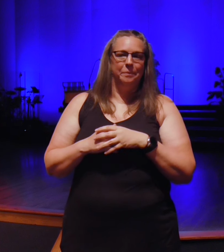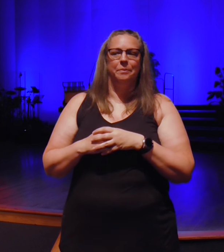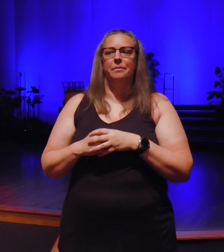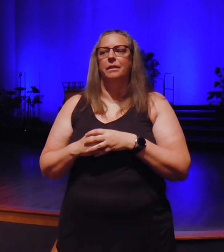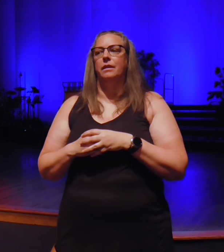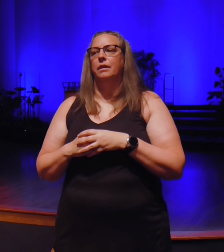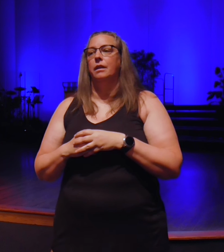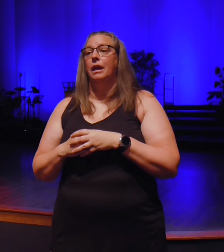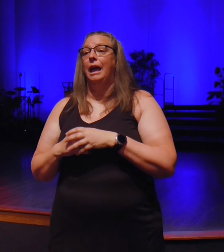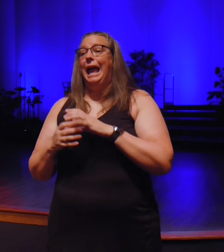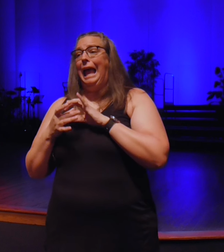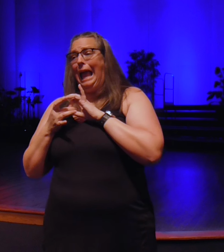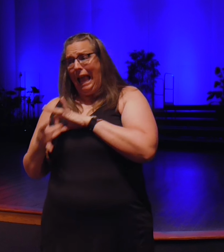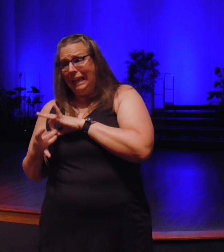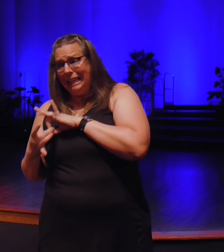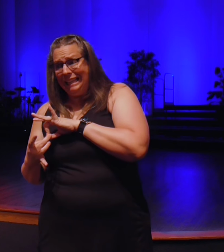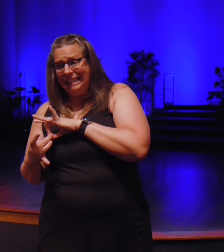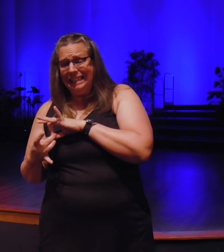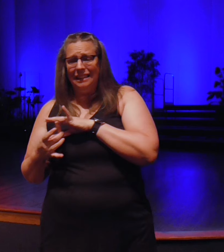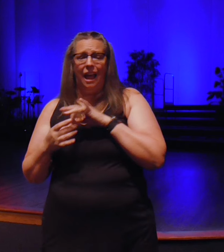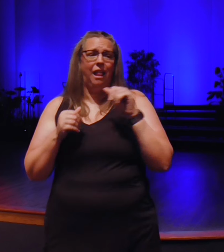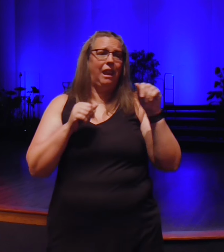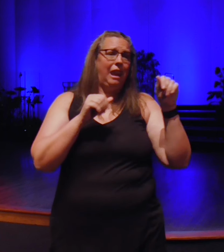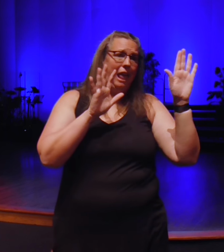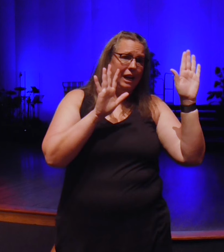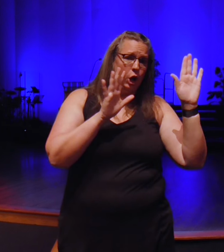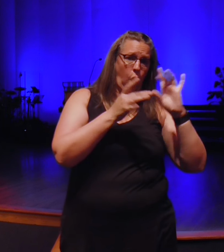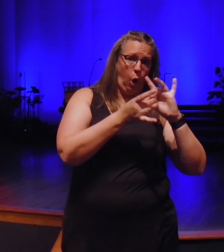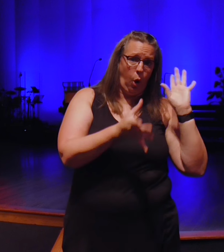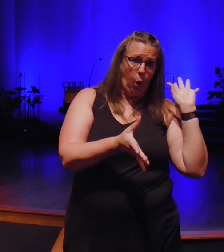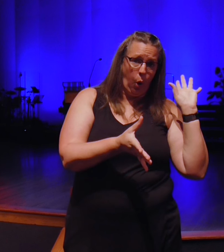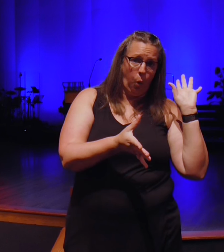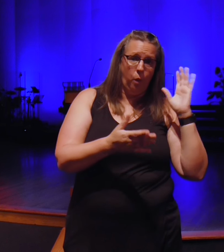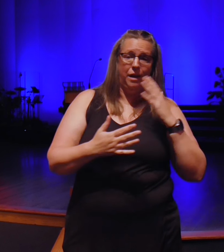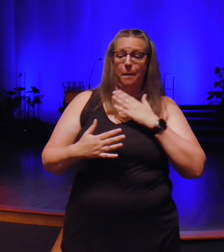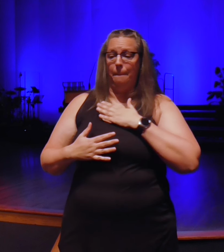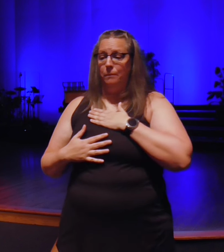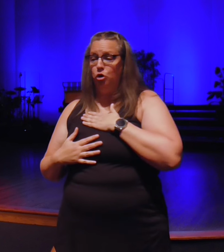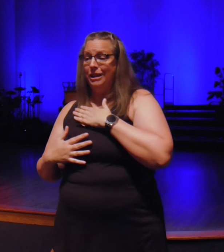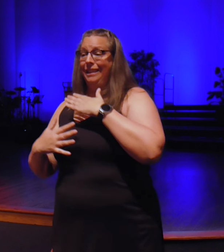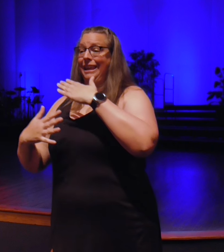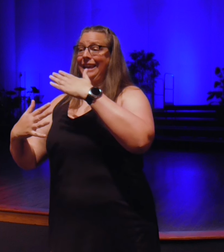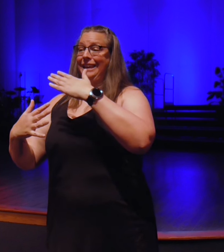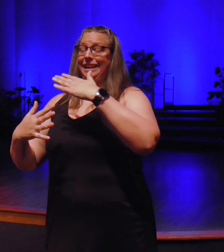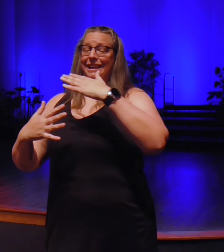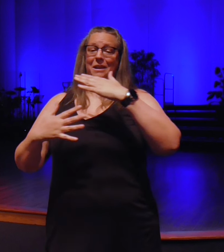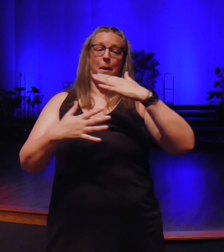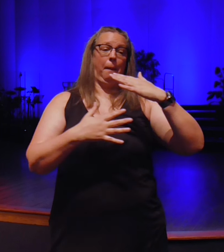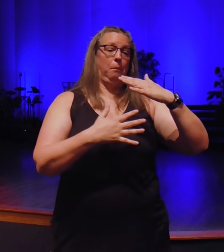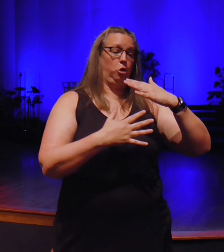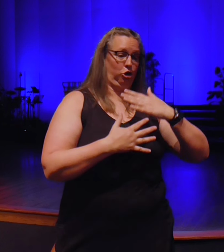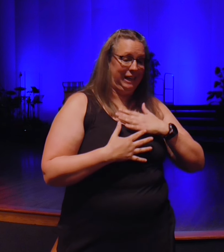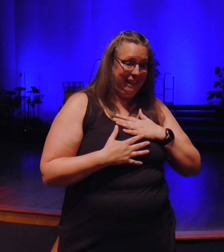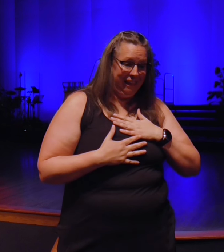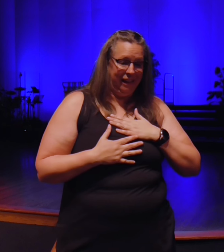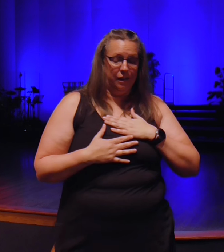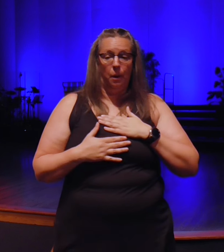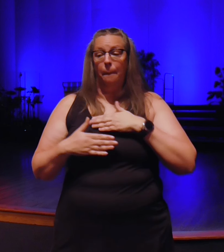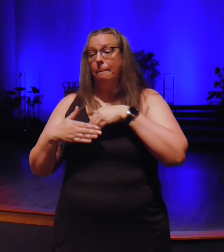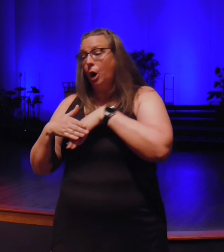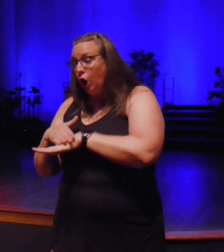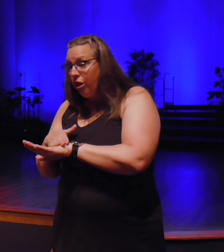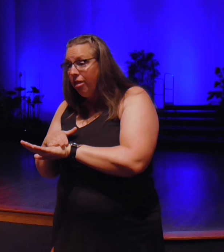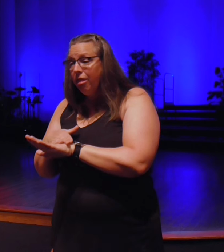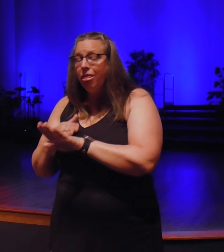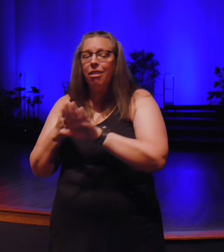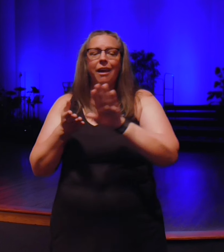Hanging on and letting go. Breathing in, breathing out. Birth and death. None